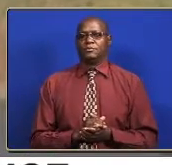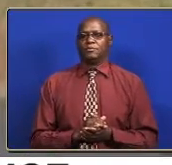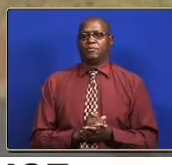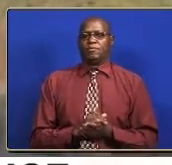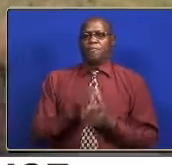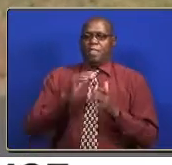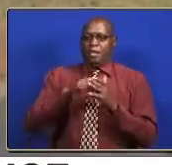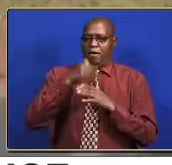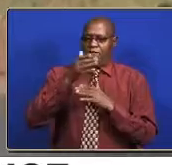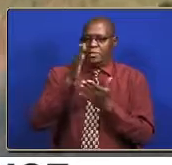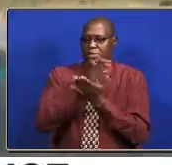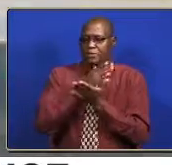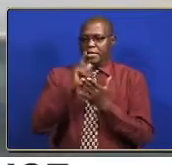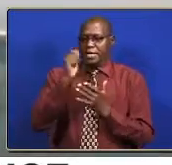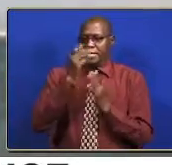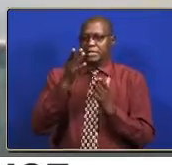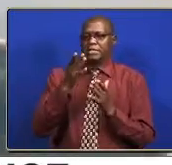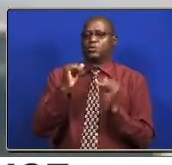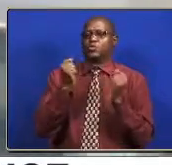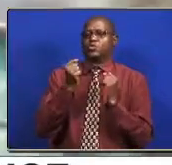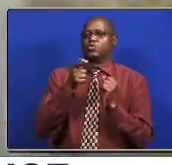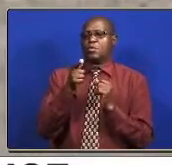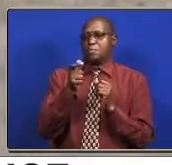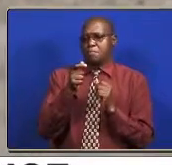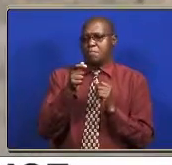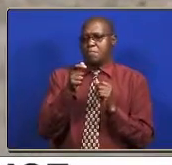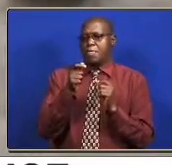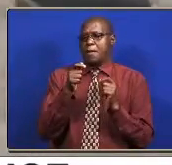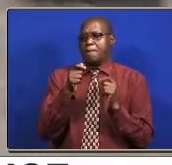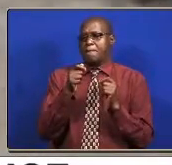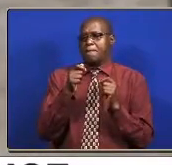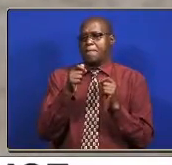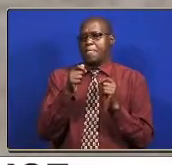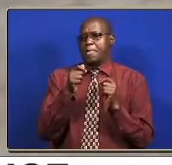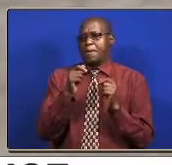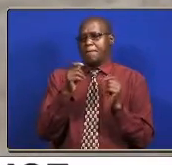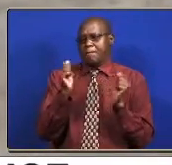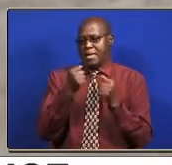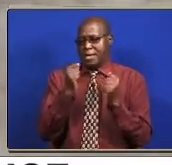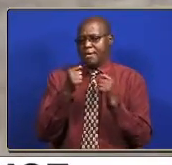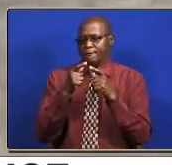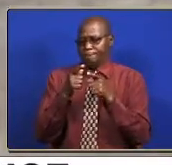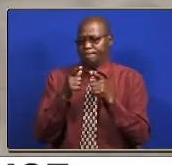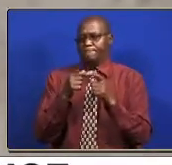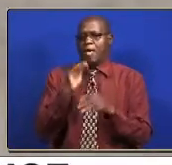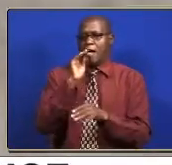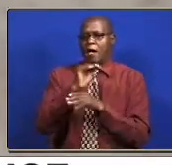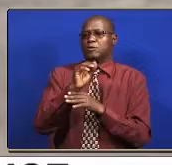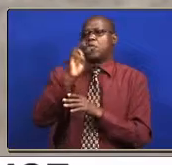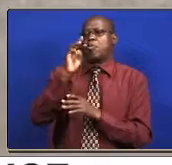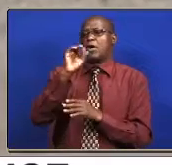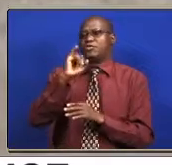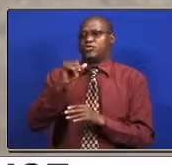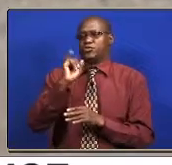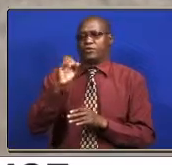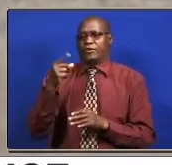After a section of Kenyans on social media questioned the absence of Safina Party's presidential aspirant Jimi Wanjigi during the launch of Kenya